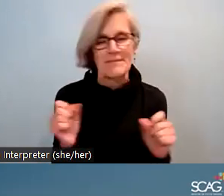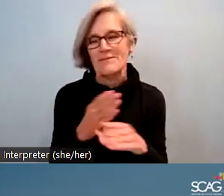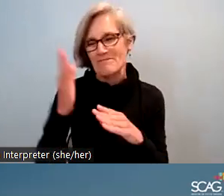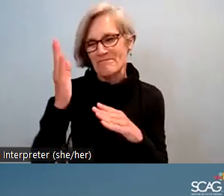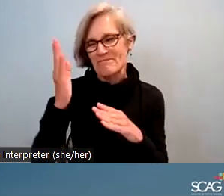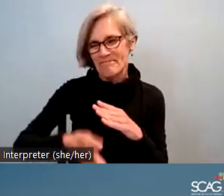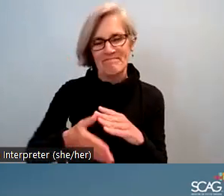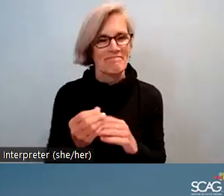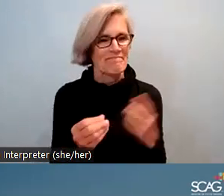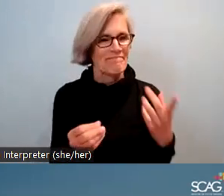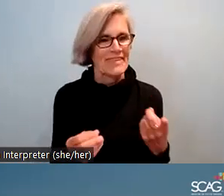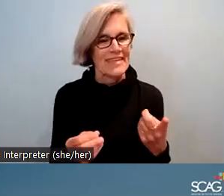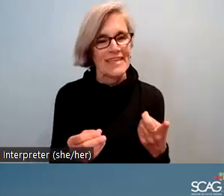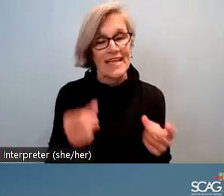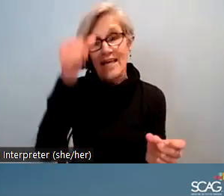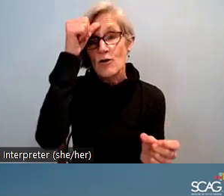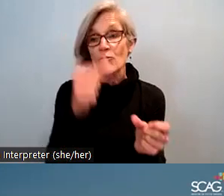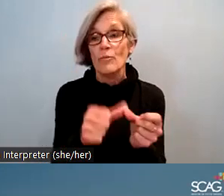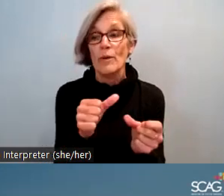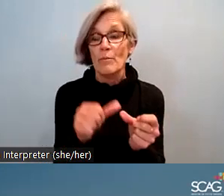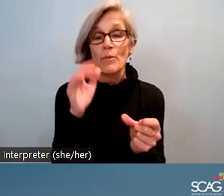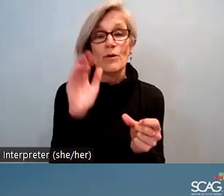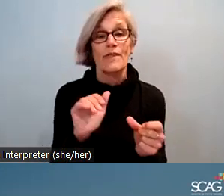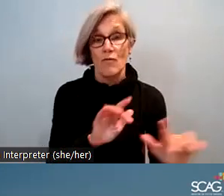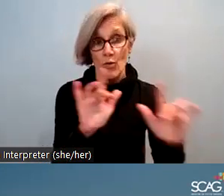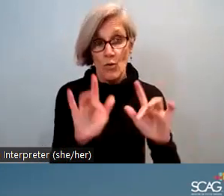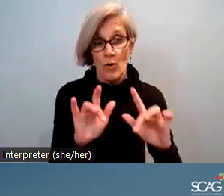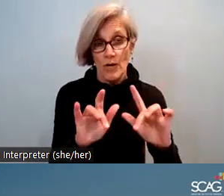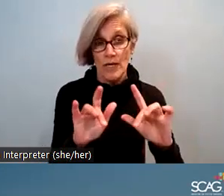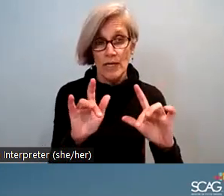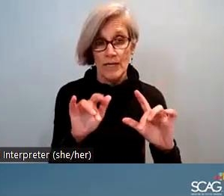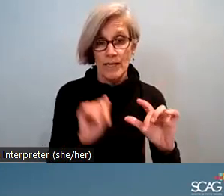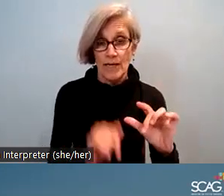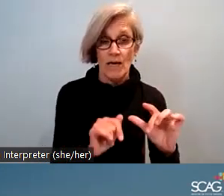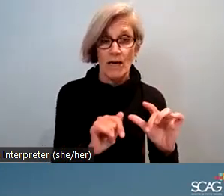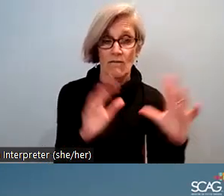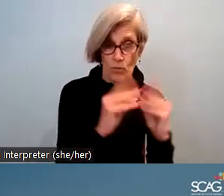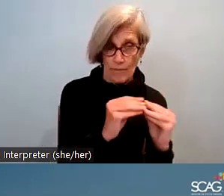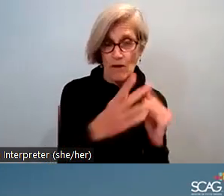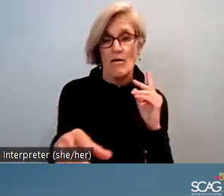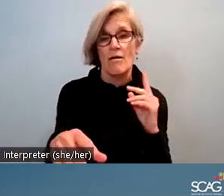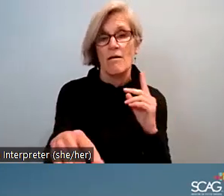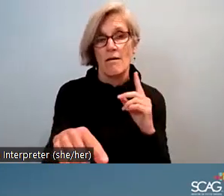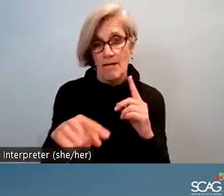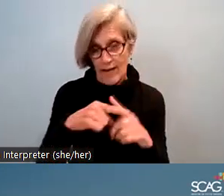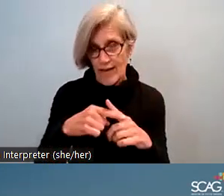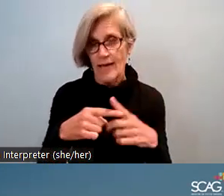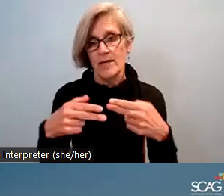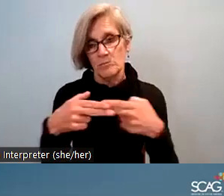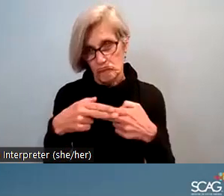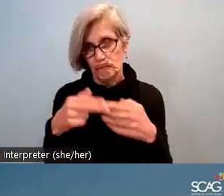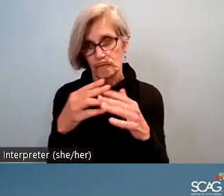as a reminder, we will be sending the recording of this webinar and presentation materials to all